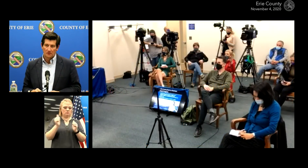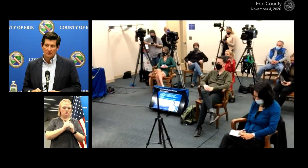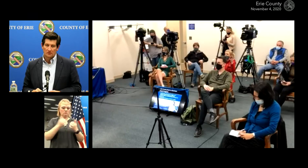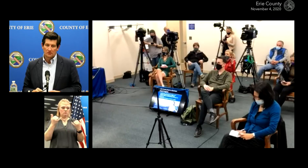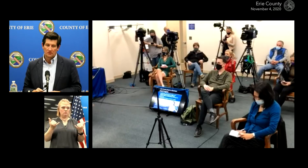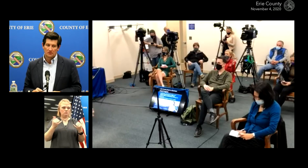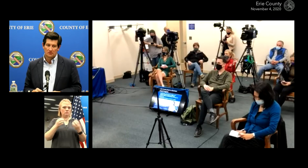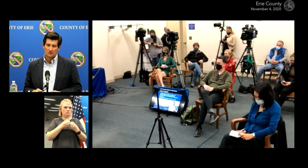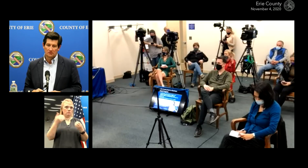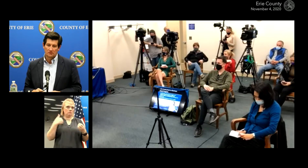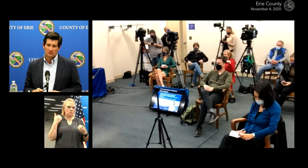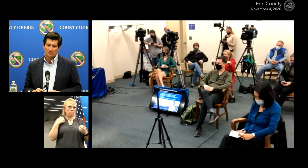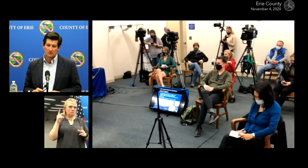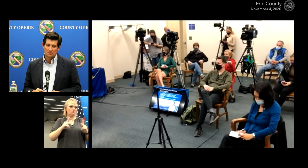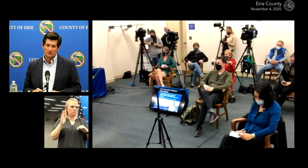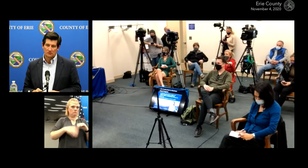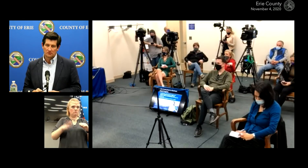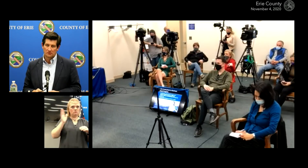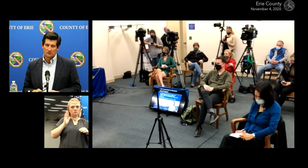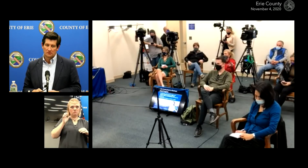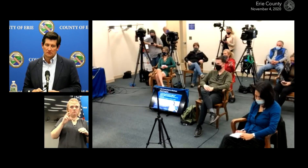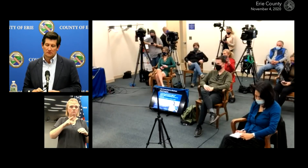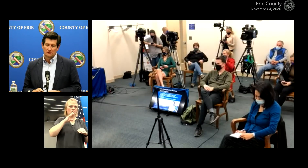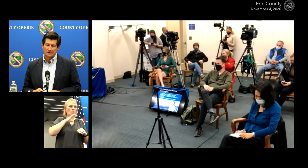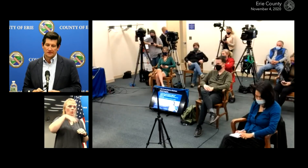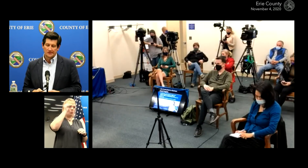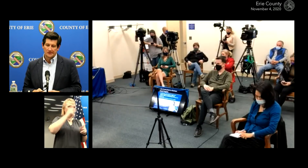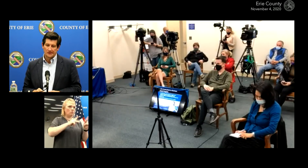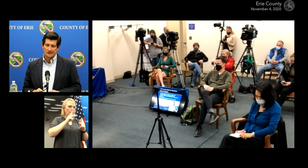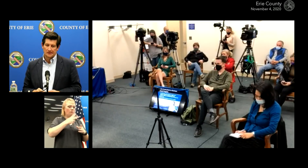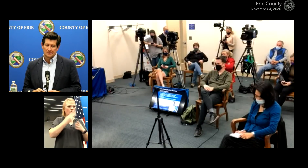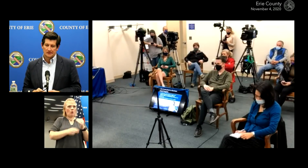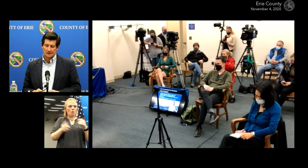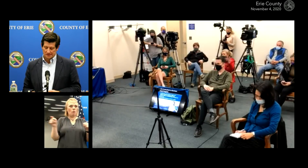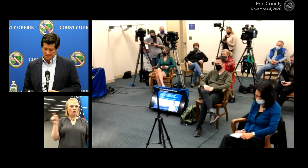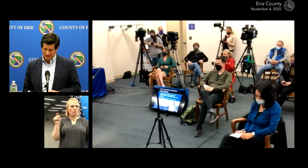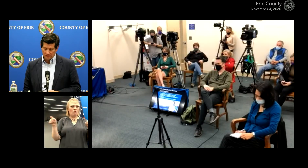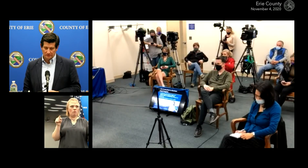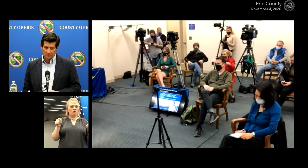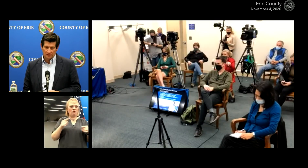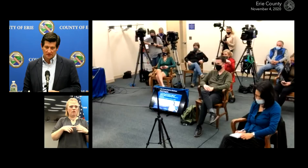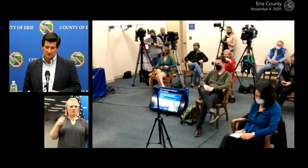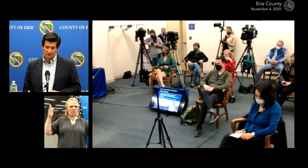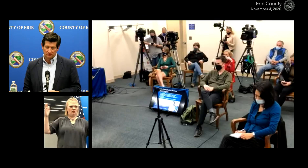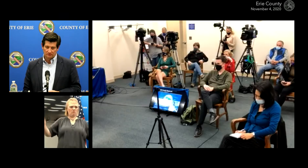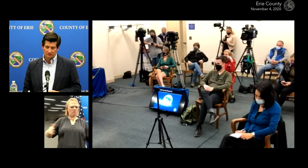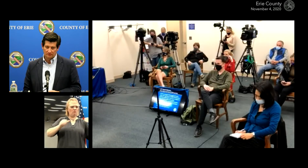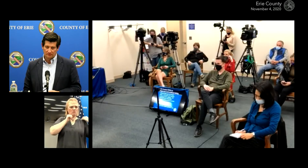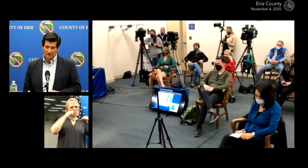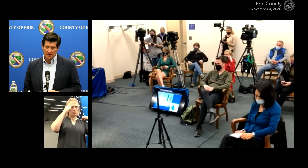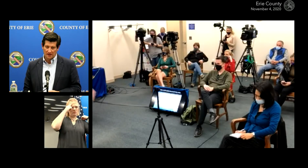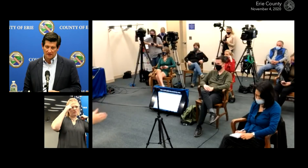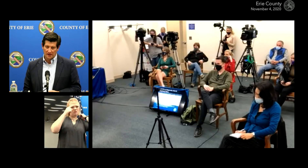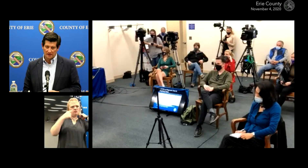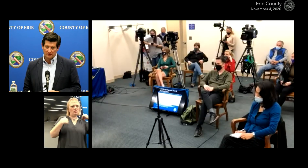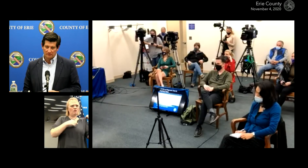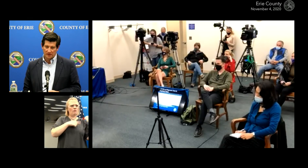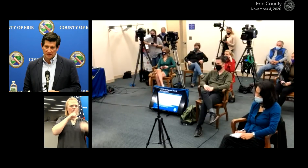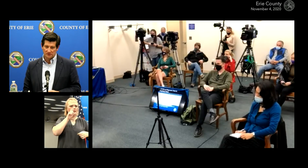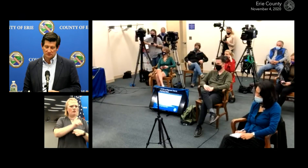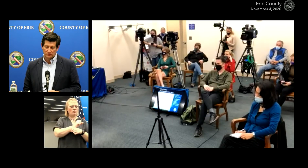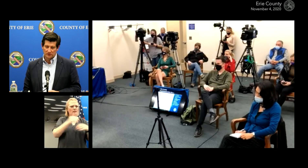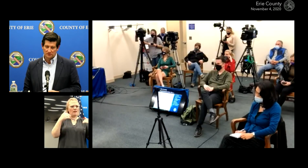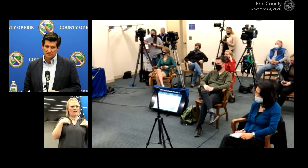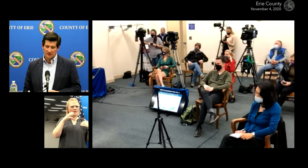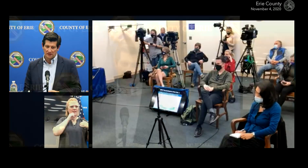it's more younger people than before and also older people on the two ends of the spectrum? I don't think we actually had that by